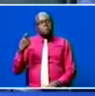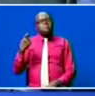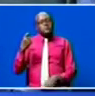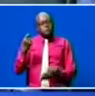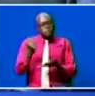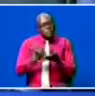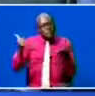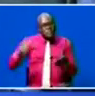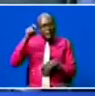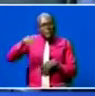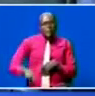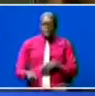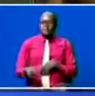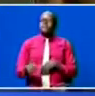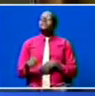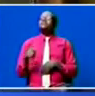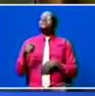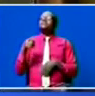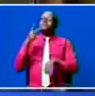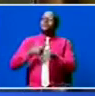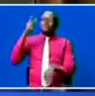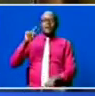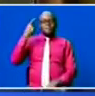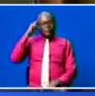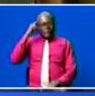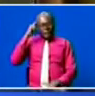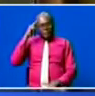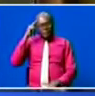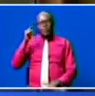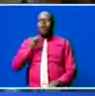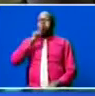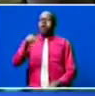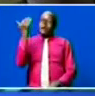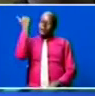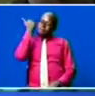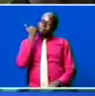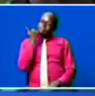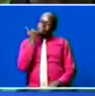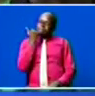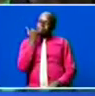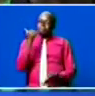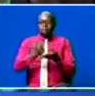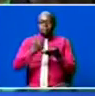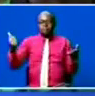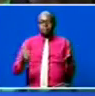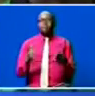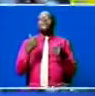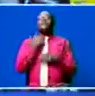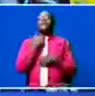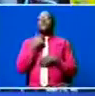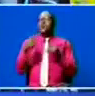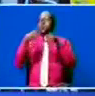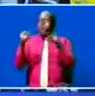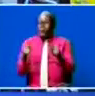suspending, you must think twice. Armed with a court order cushioning him from actions such as suspension from his current position in the union, Sosion